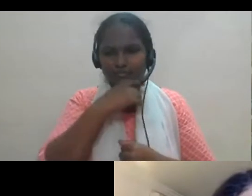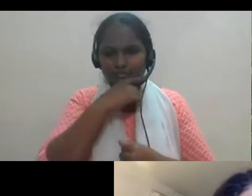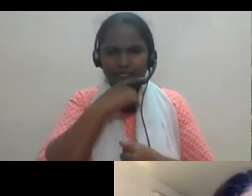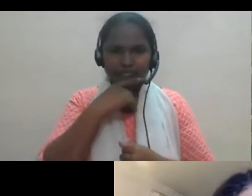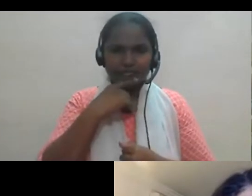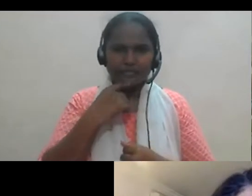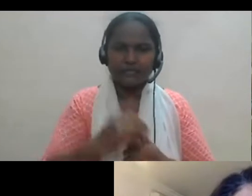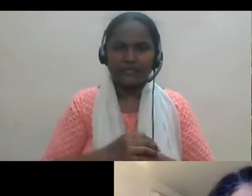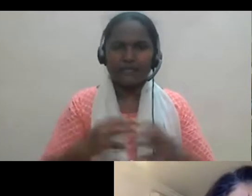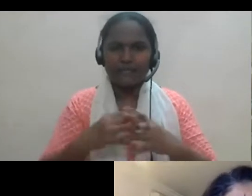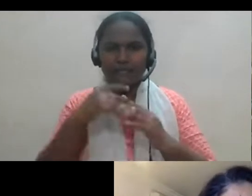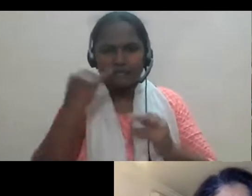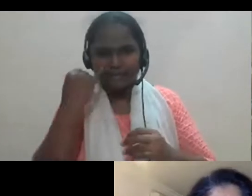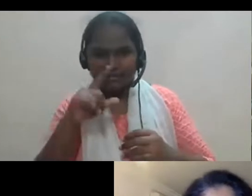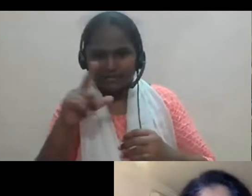I don't know.